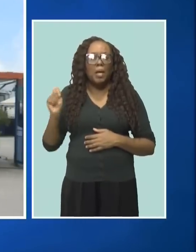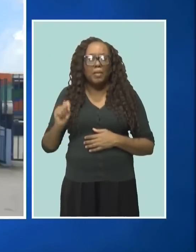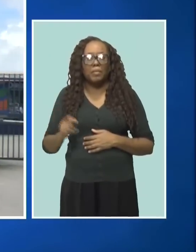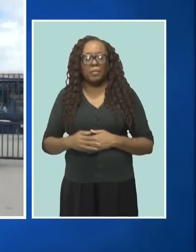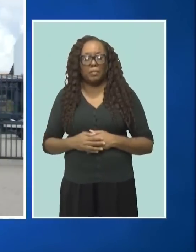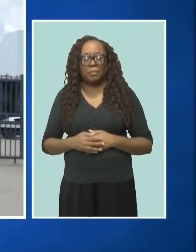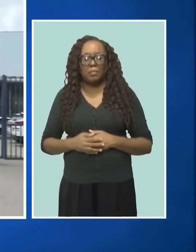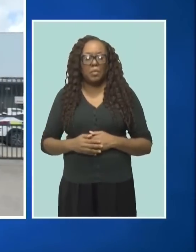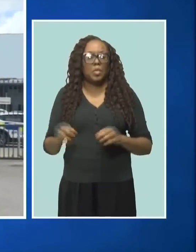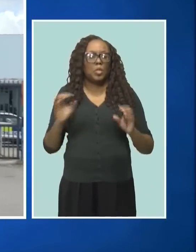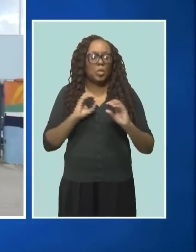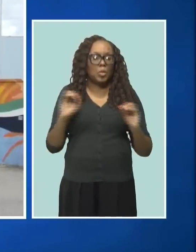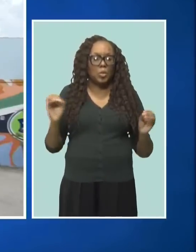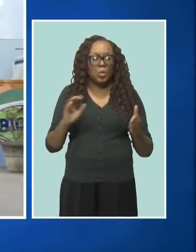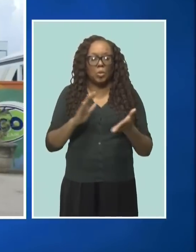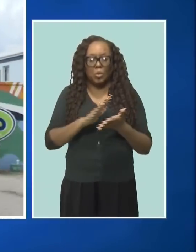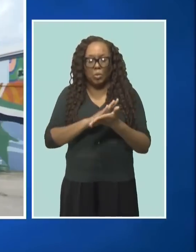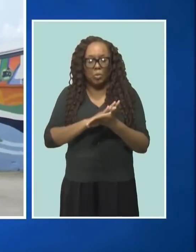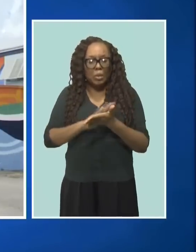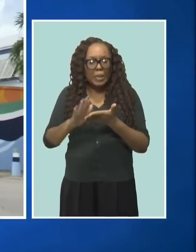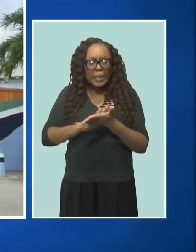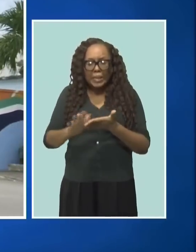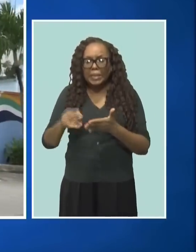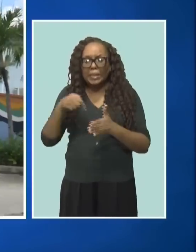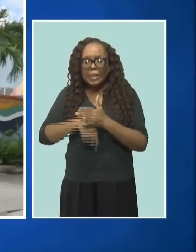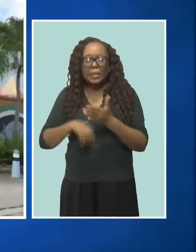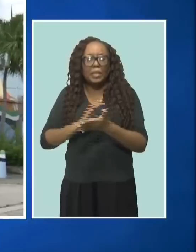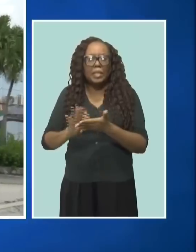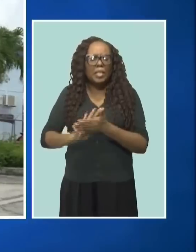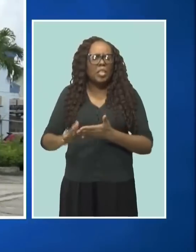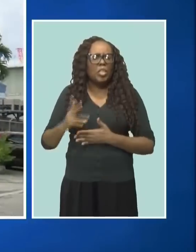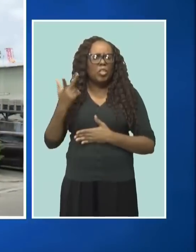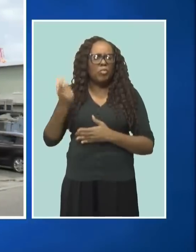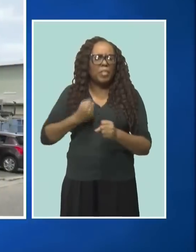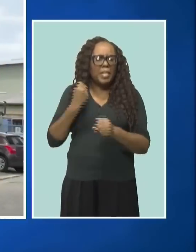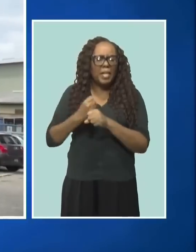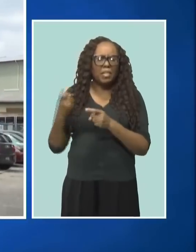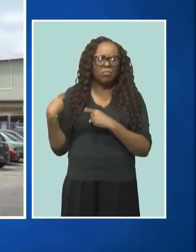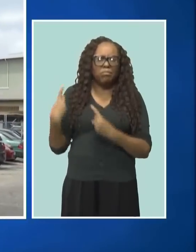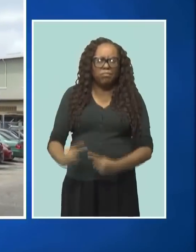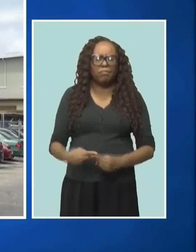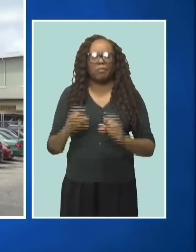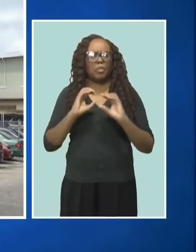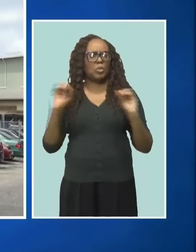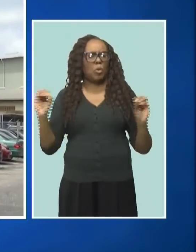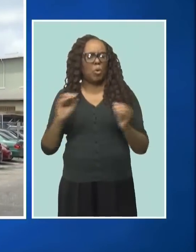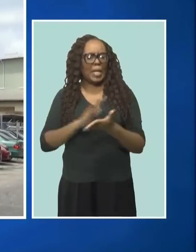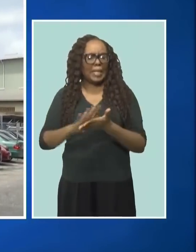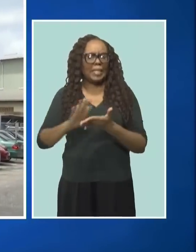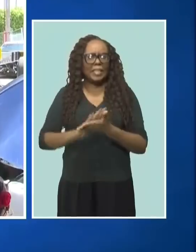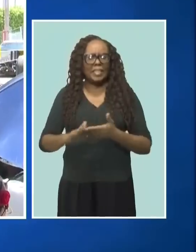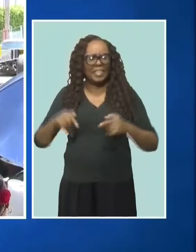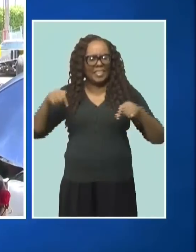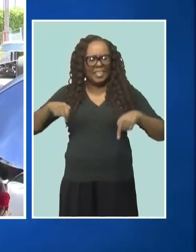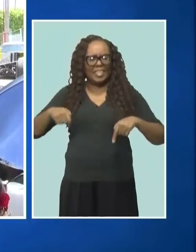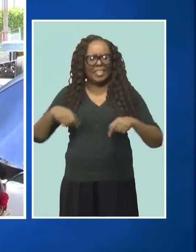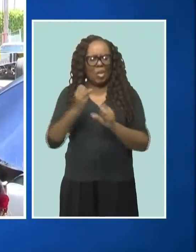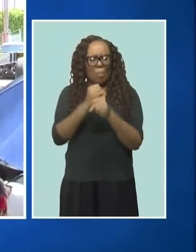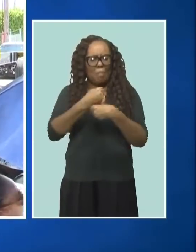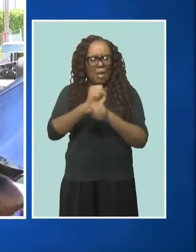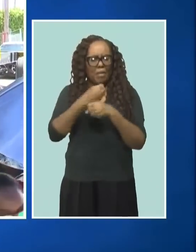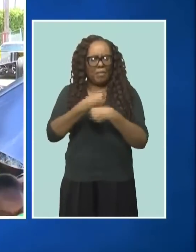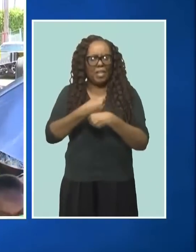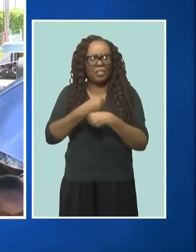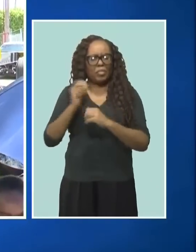at Bico facility for over 3 years. Bearing in mind that this is a manufacturing plant, these are critical issues that need to